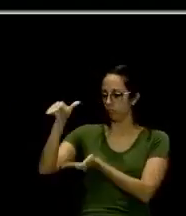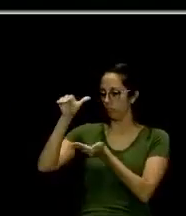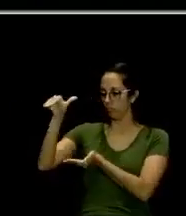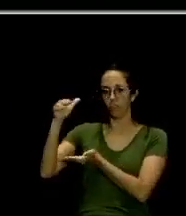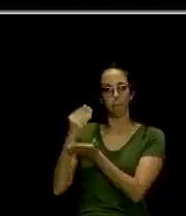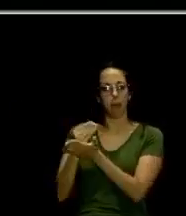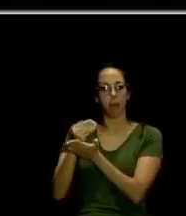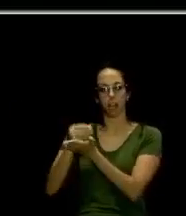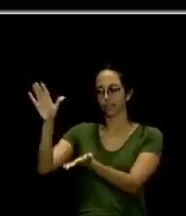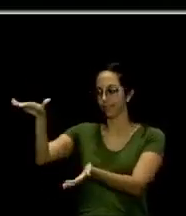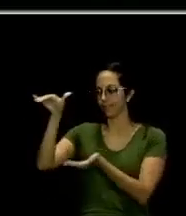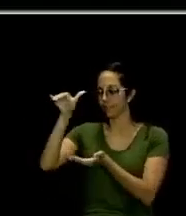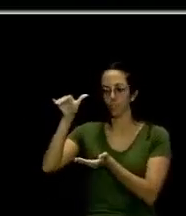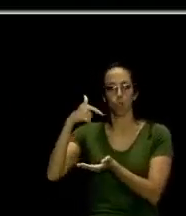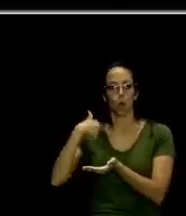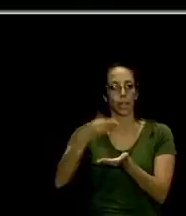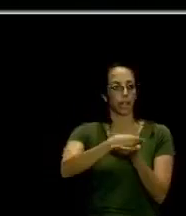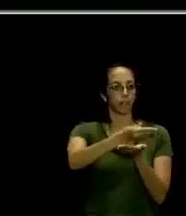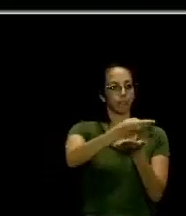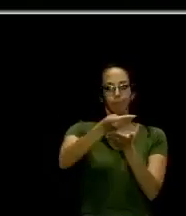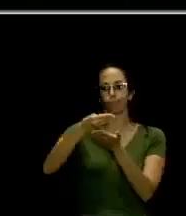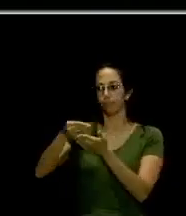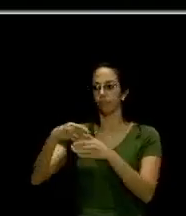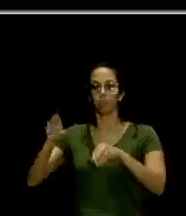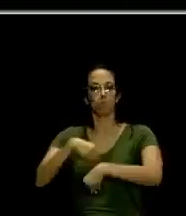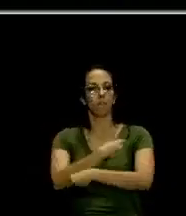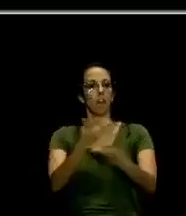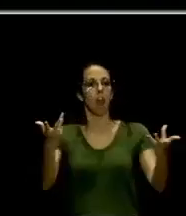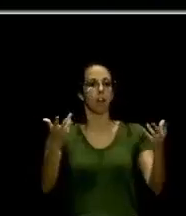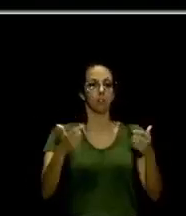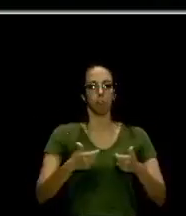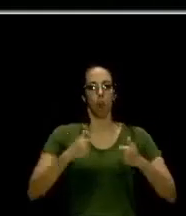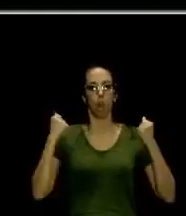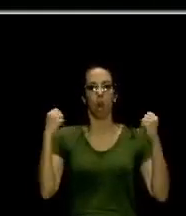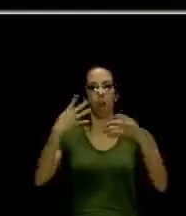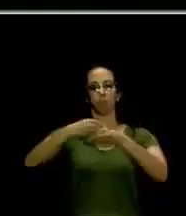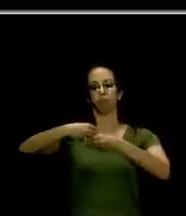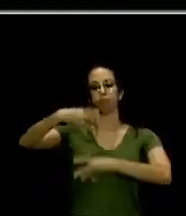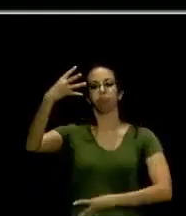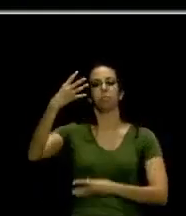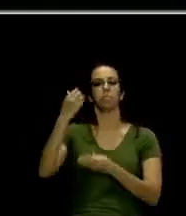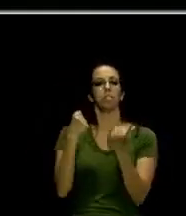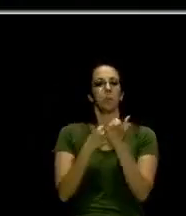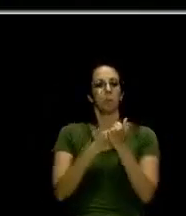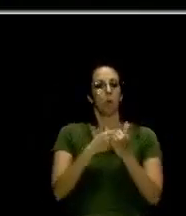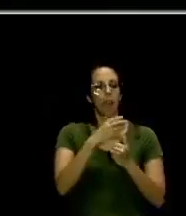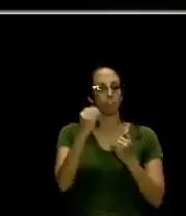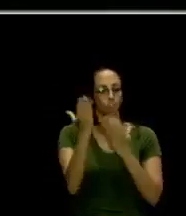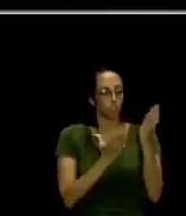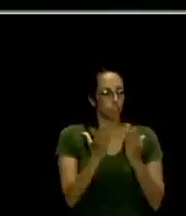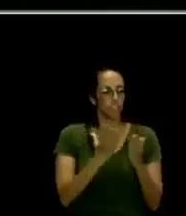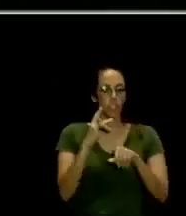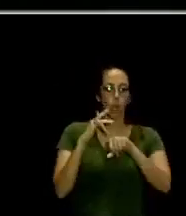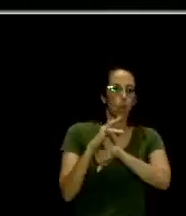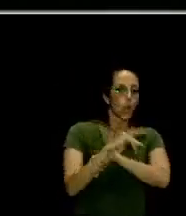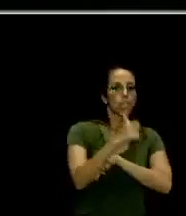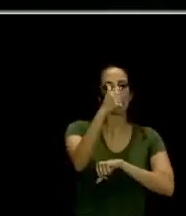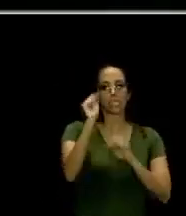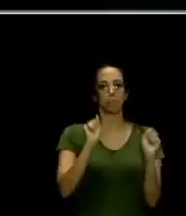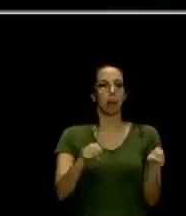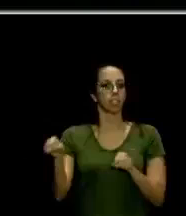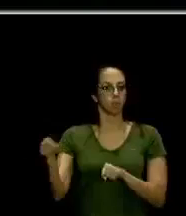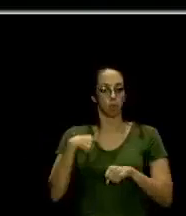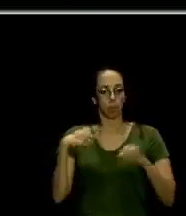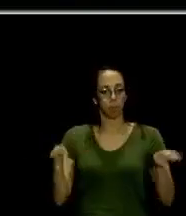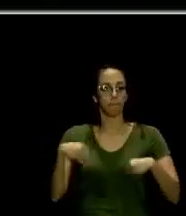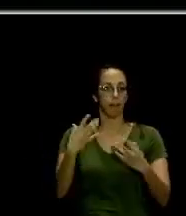serve have the ability to access a wide variety of supports and services at the earliest moment possible.